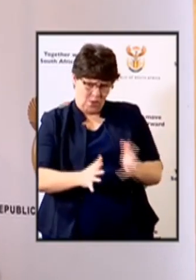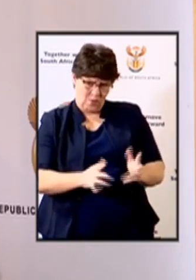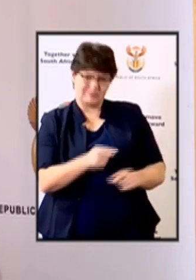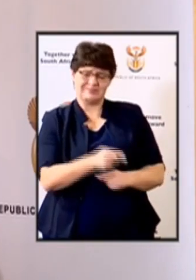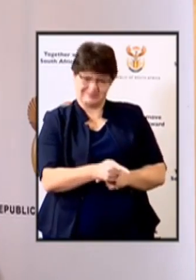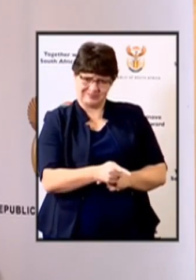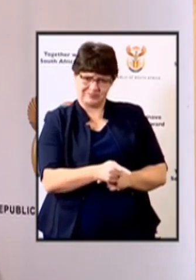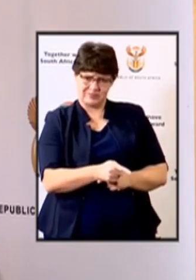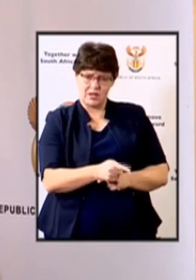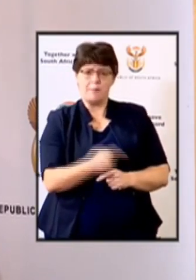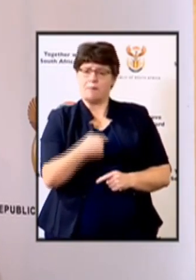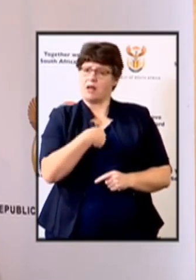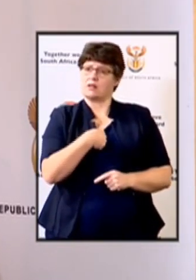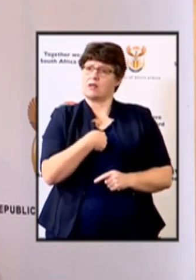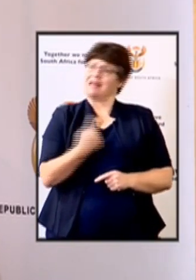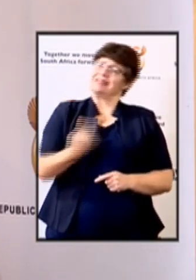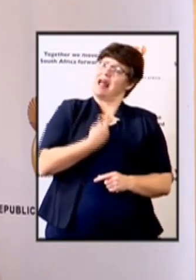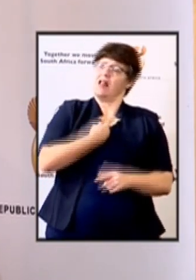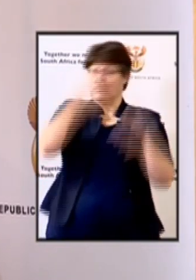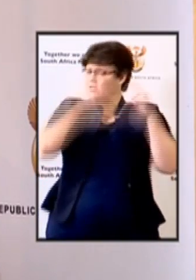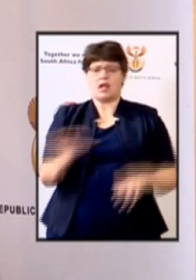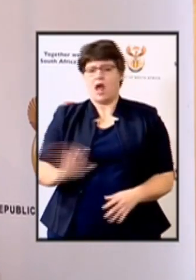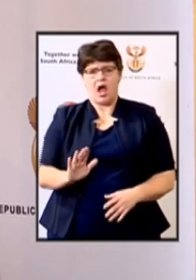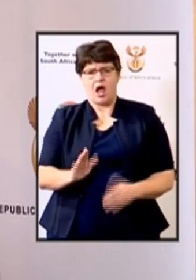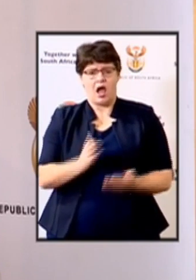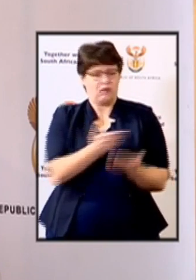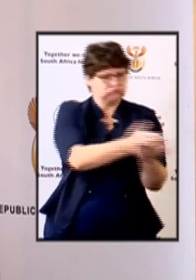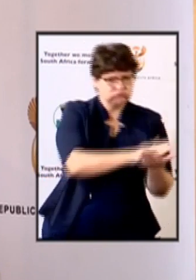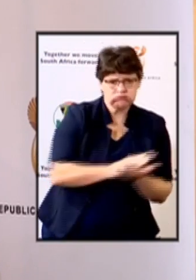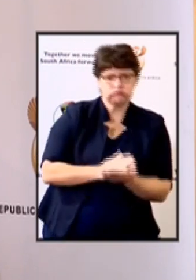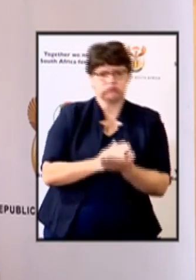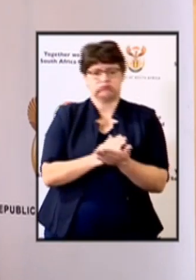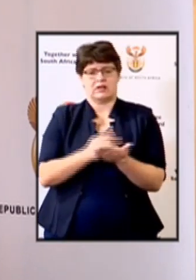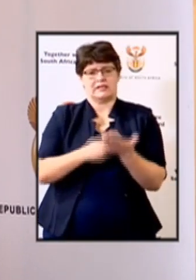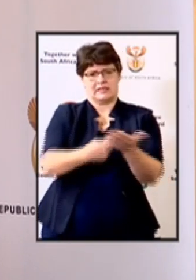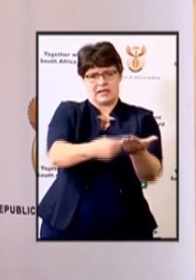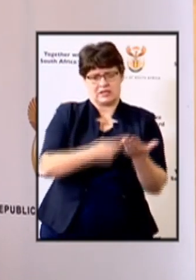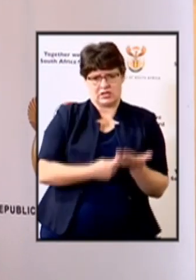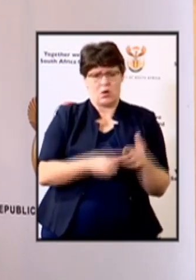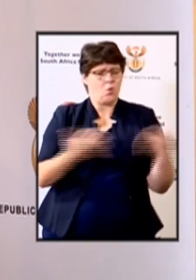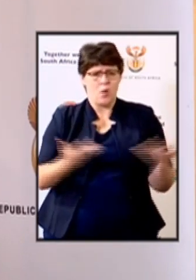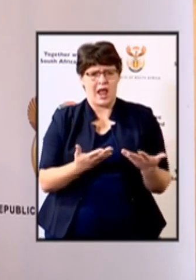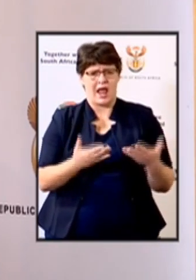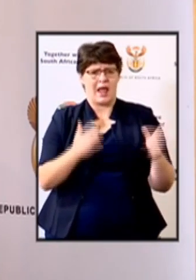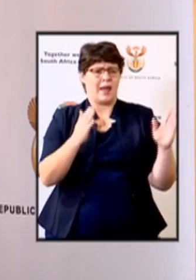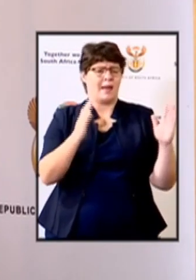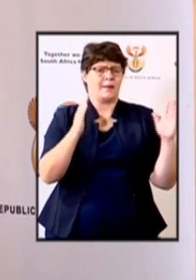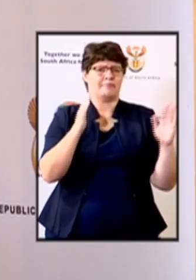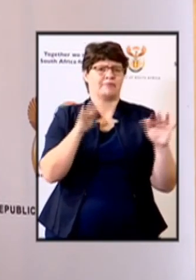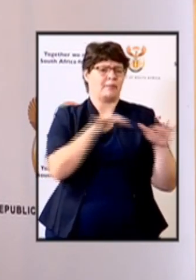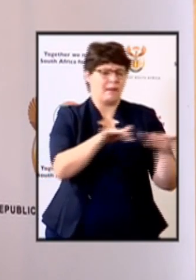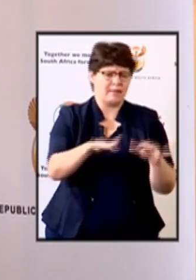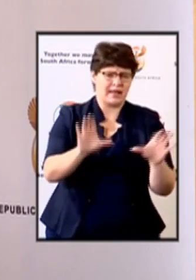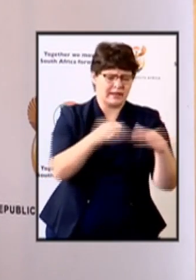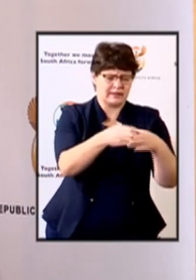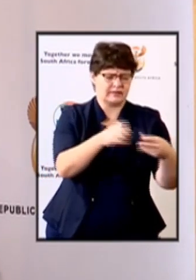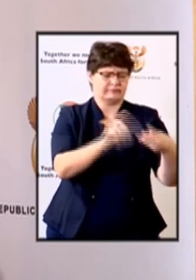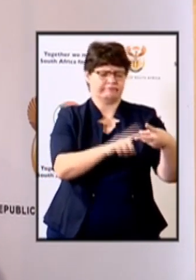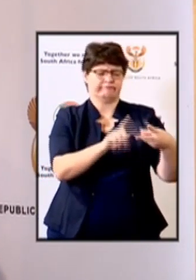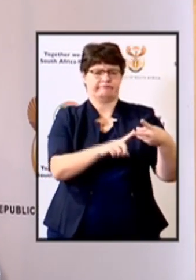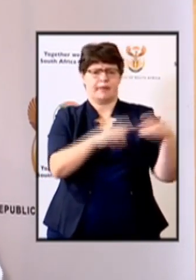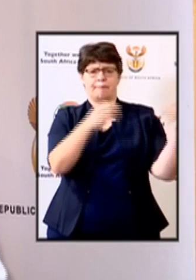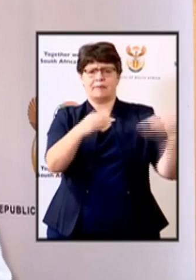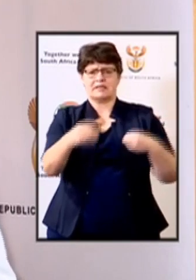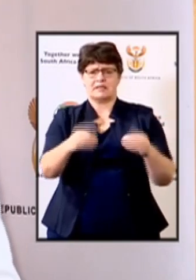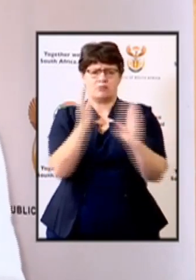through consultations with stakeholders in the public sector, in the private sector, in the academia, business, and